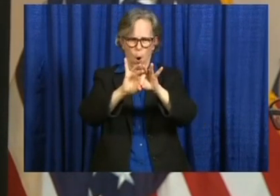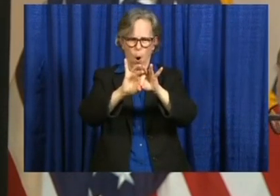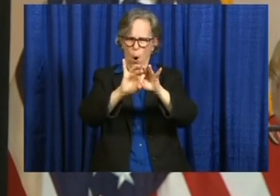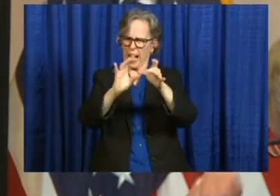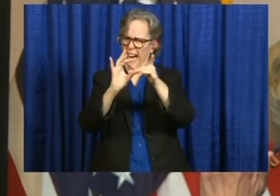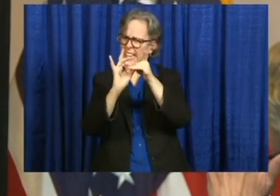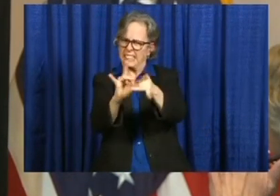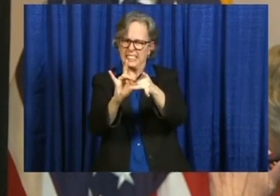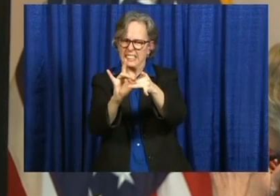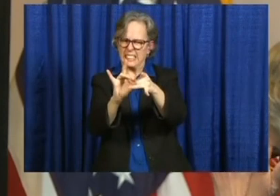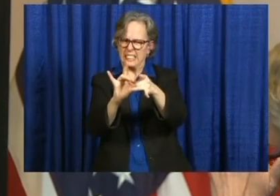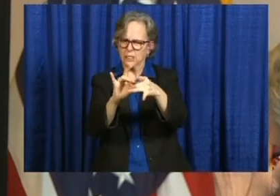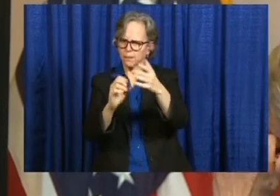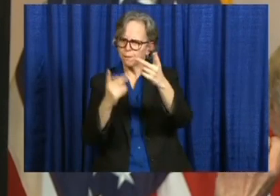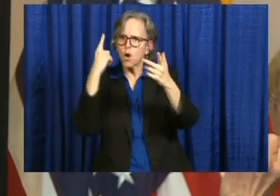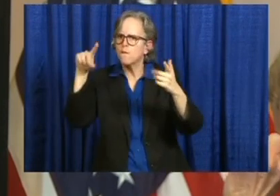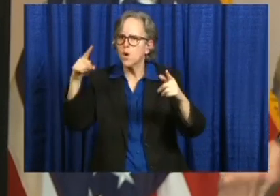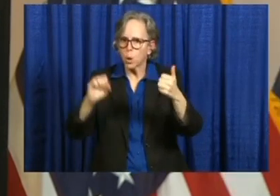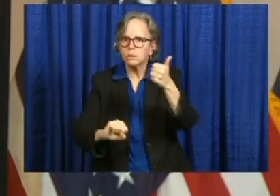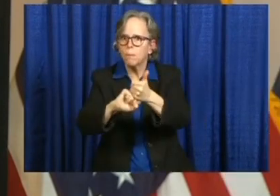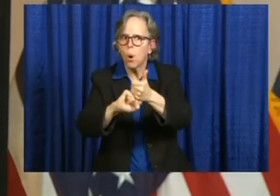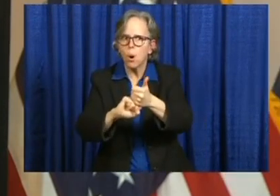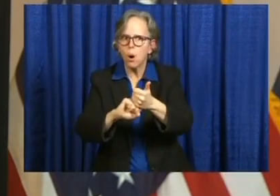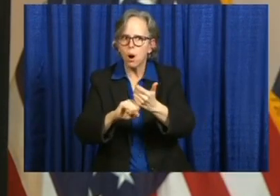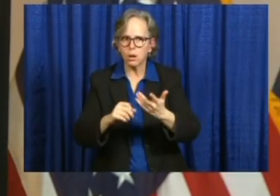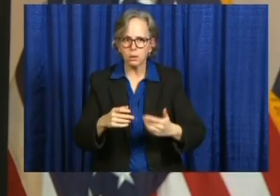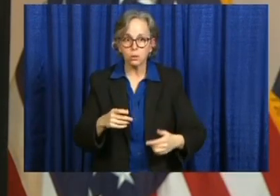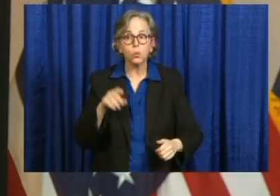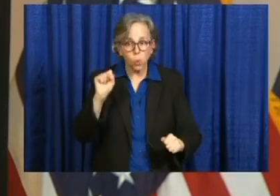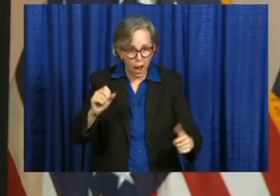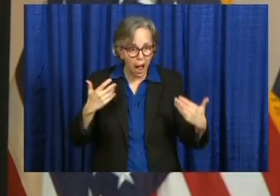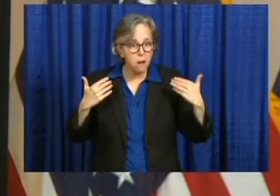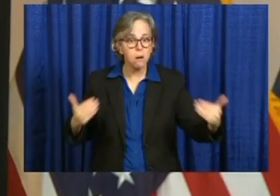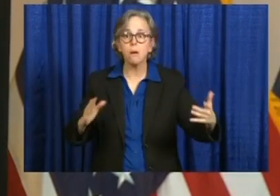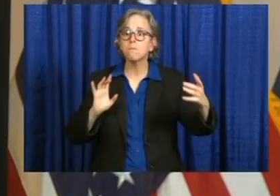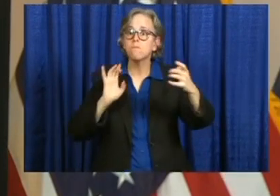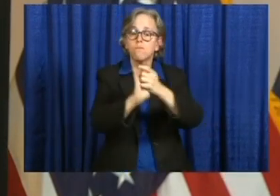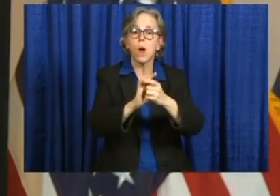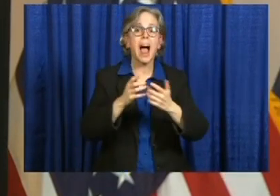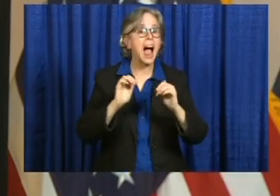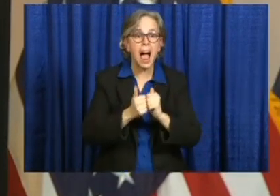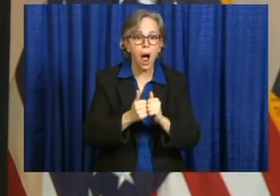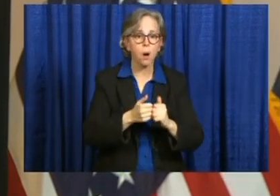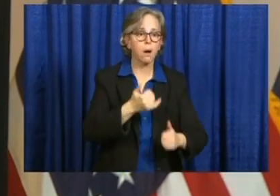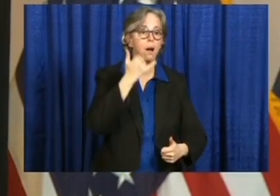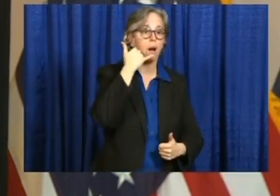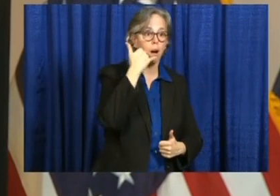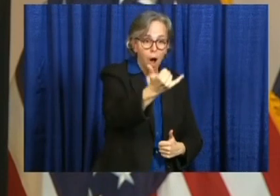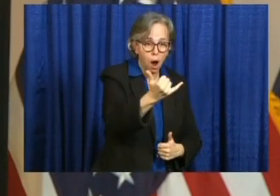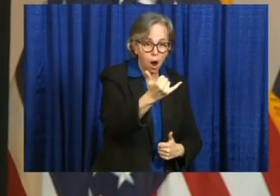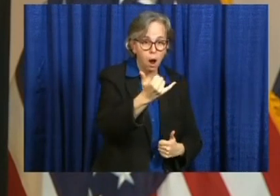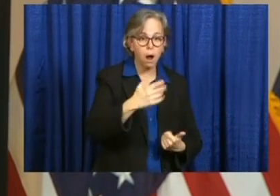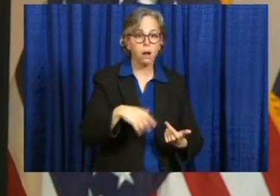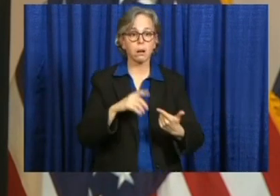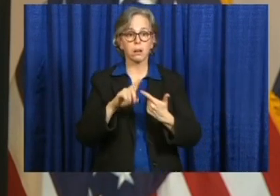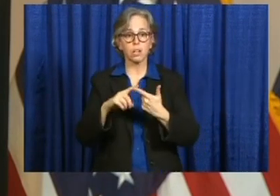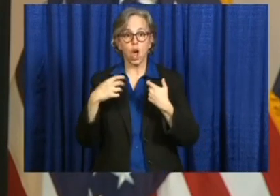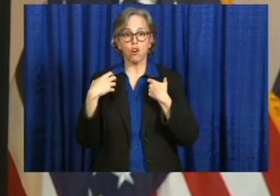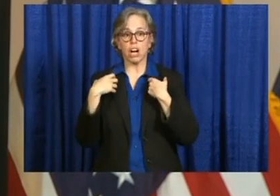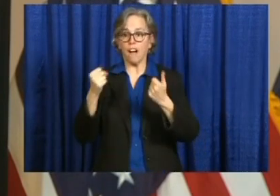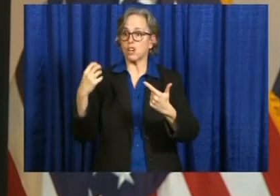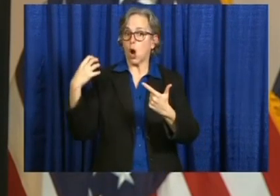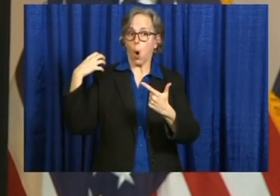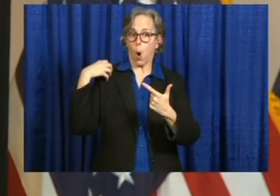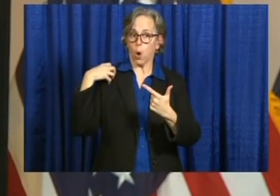supports. You can connect with peers in recovery through phone calls. There's recovery coaching opportunities that are available.